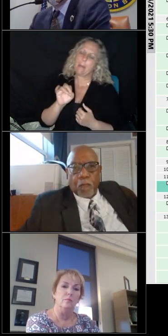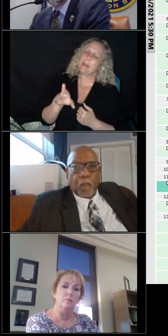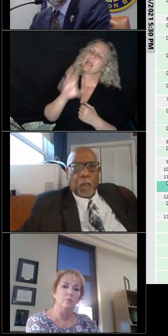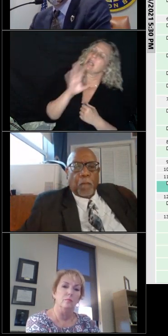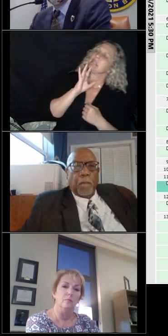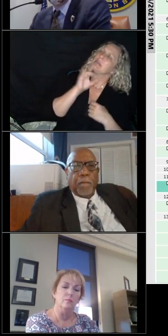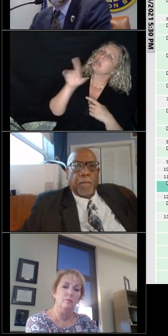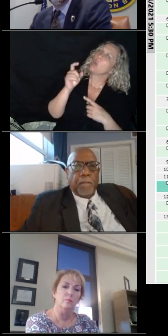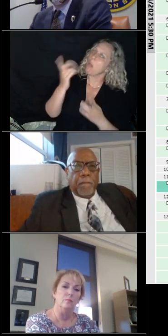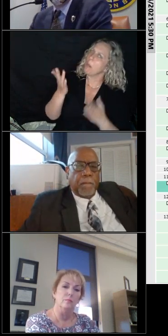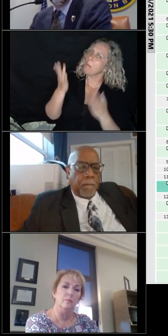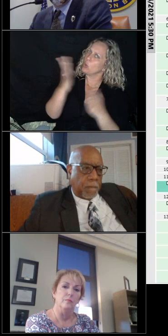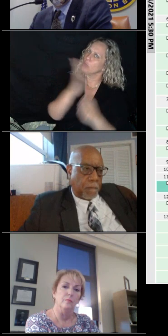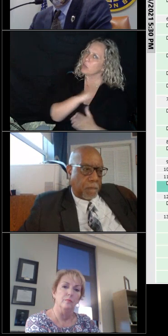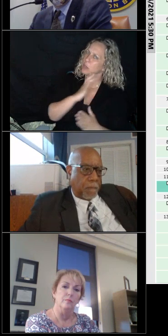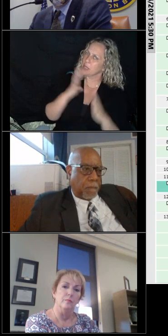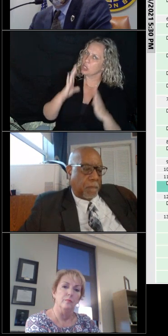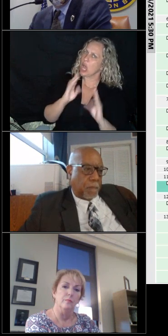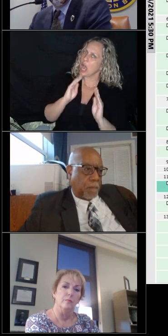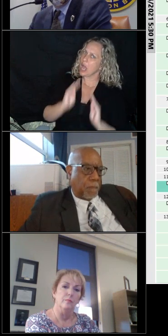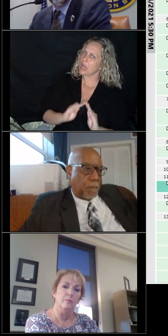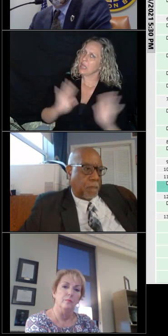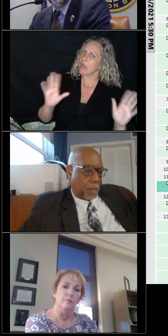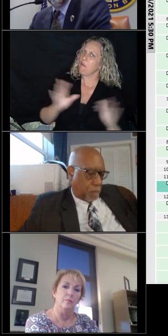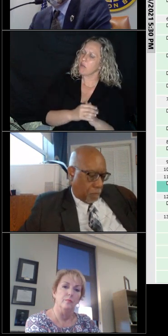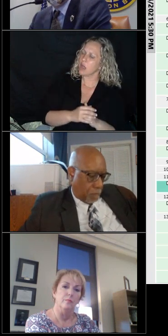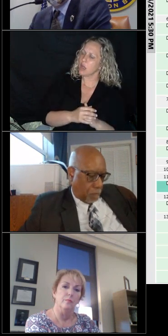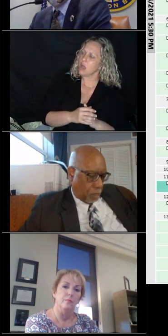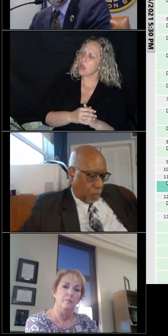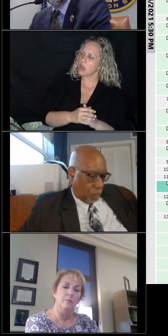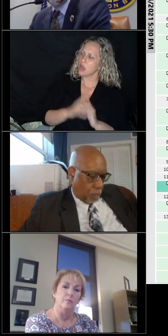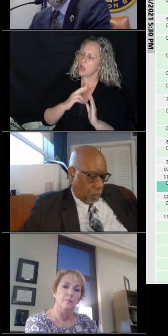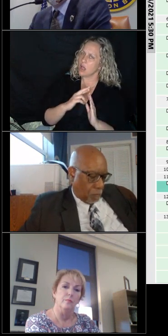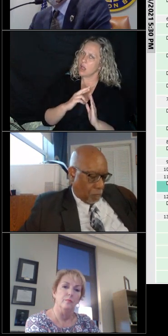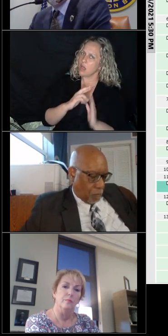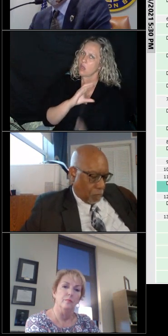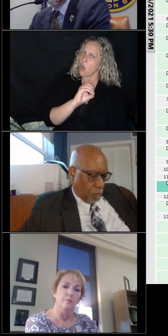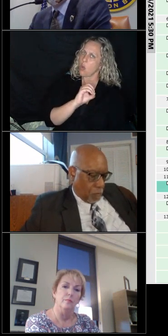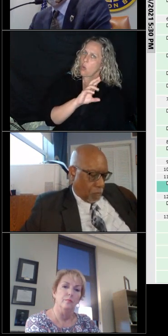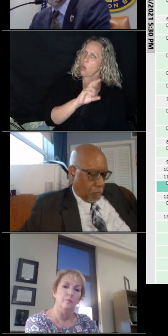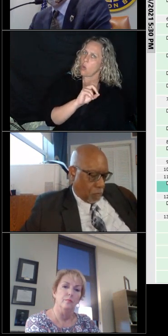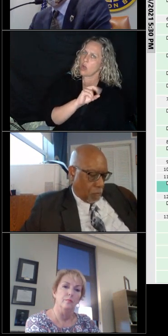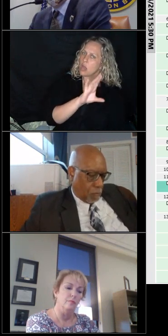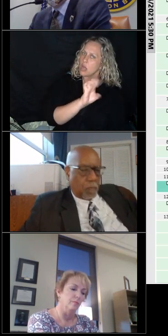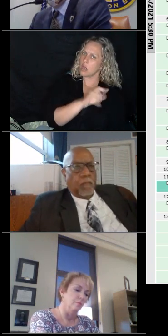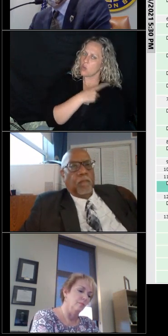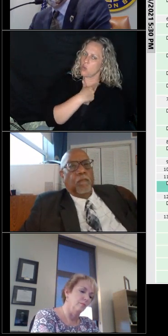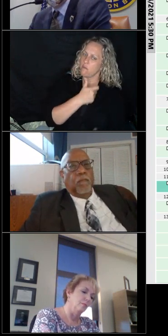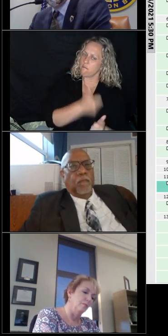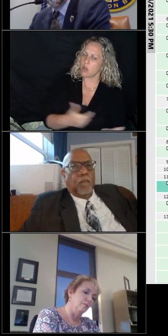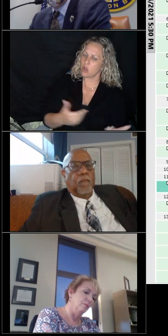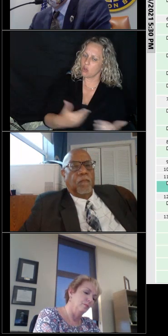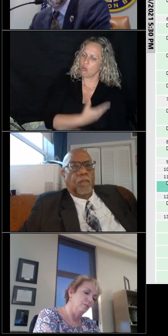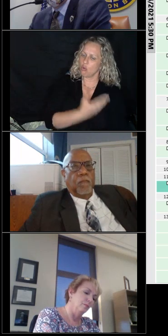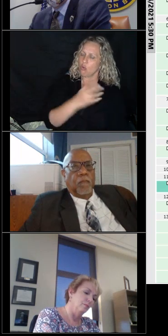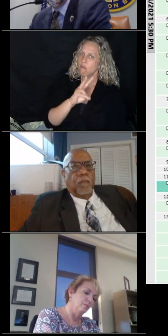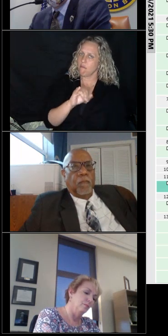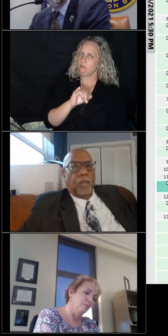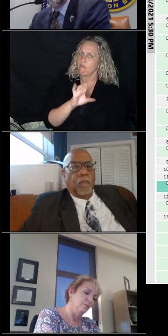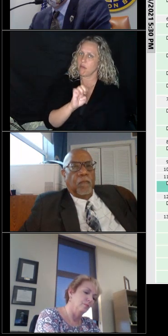by one of the commissioners can clarify the ordinance that we were following a new vice mayor every year?